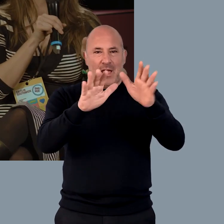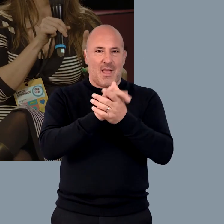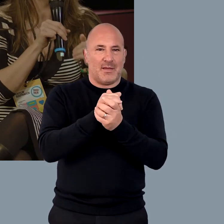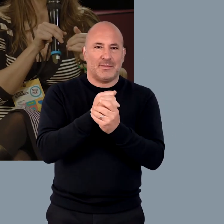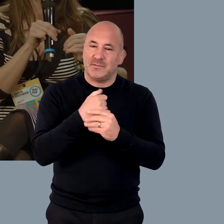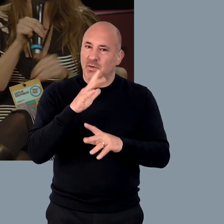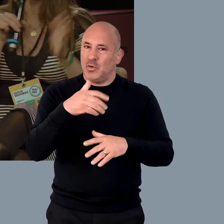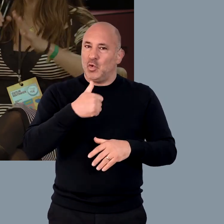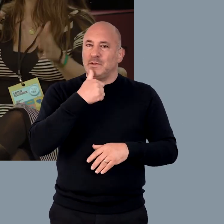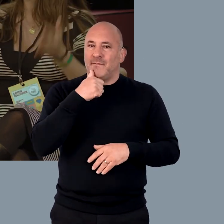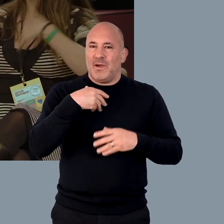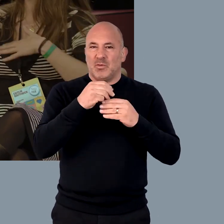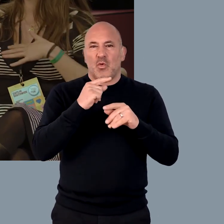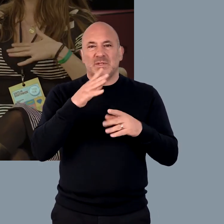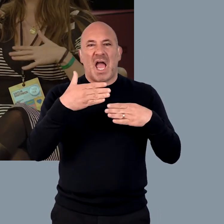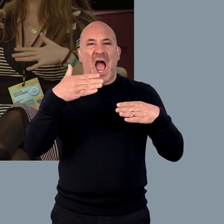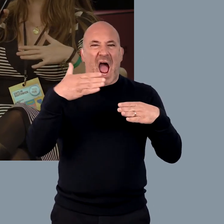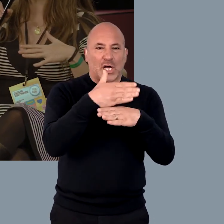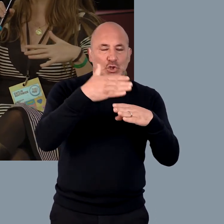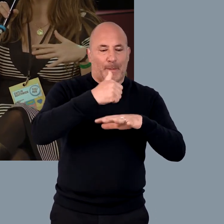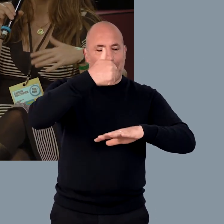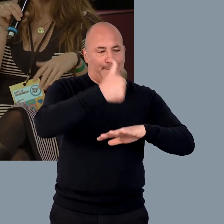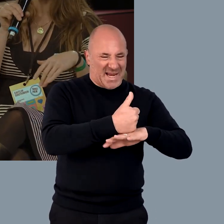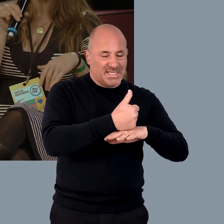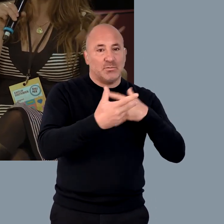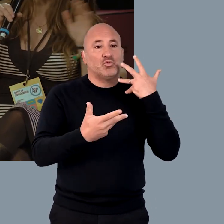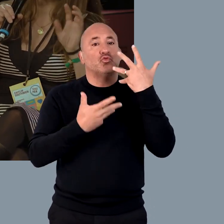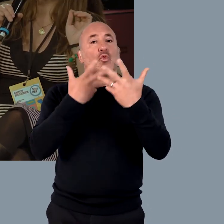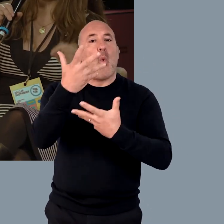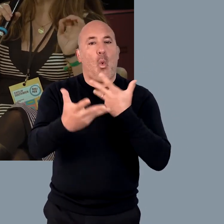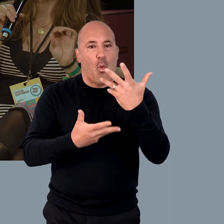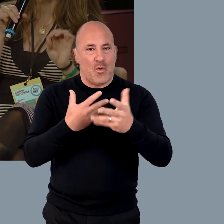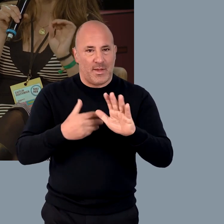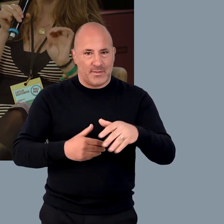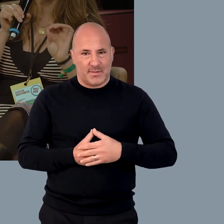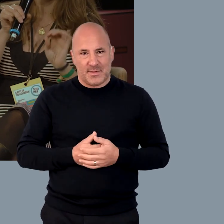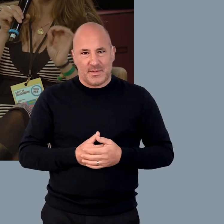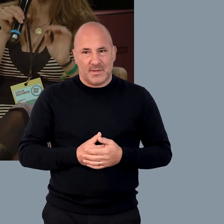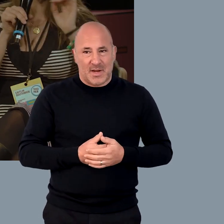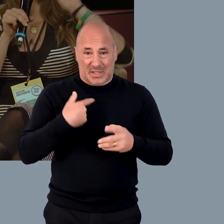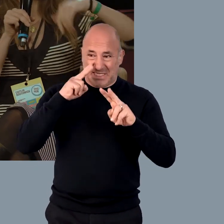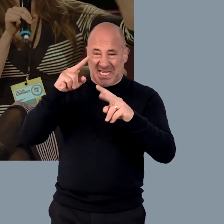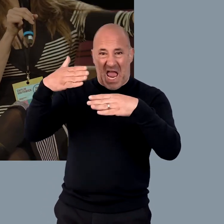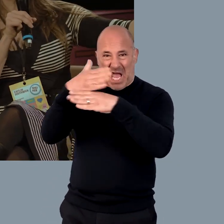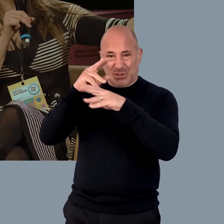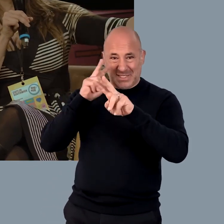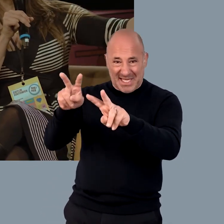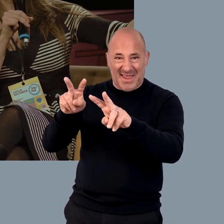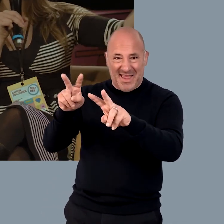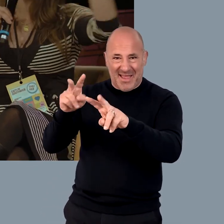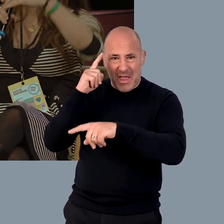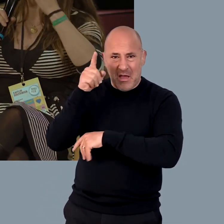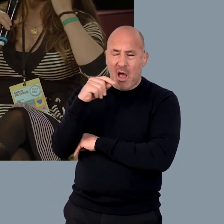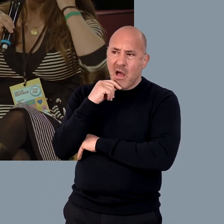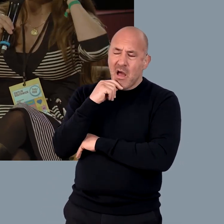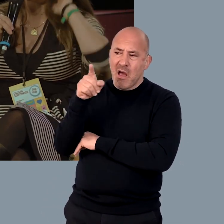quick example of this because I always find it really helpful to, it's something called action-based storytelling, but you see it in